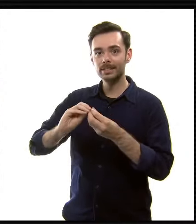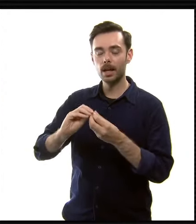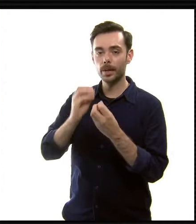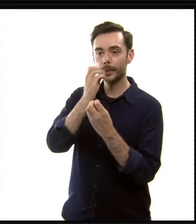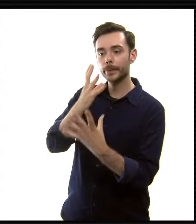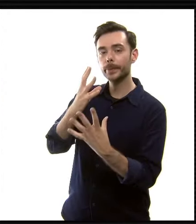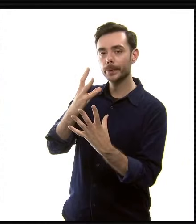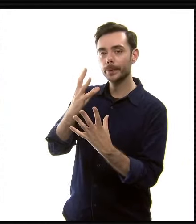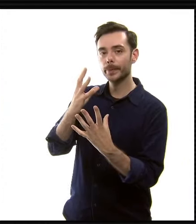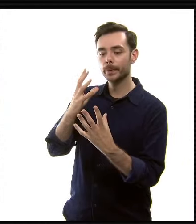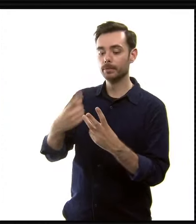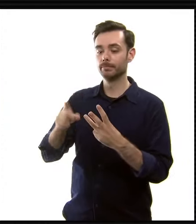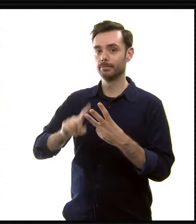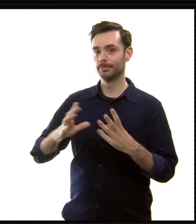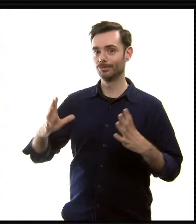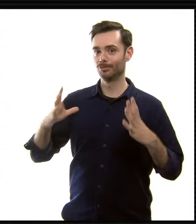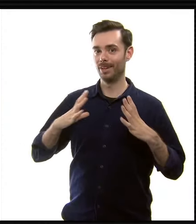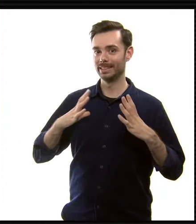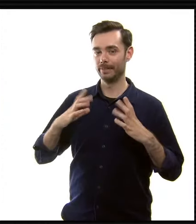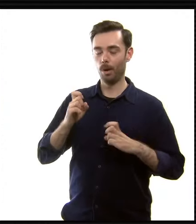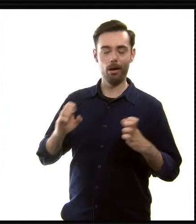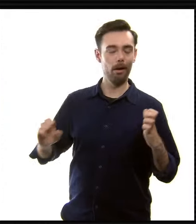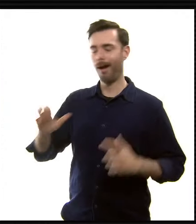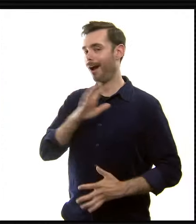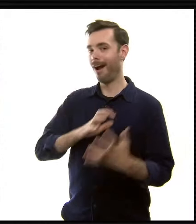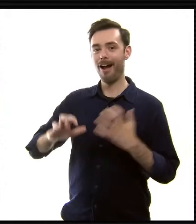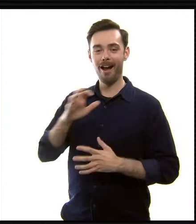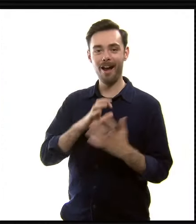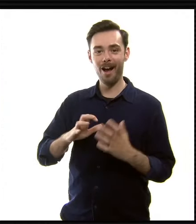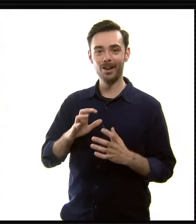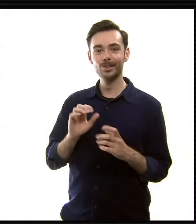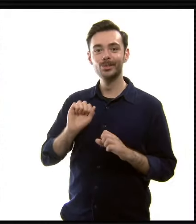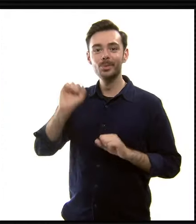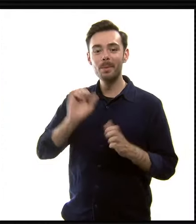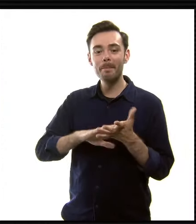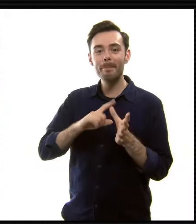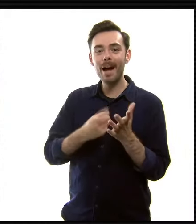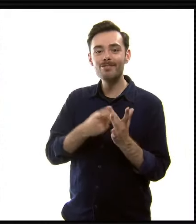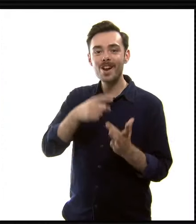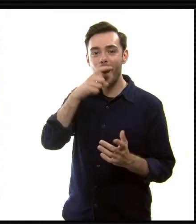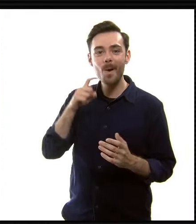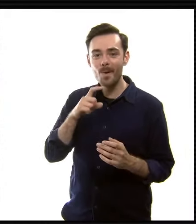very special and fairly frenetic Lego Super Mario Blockbuster Challenge.